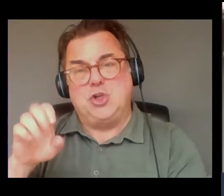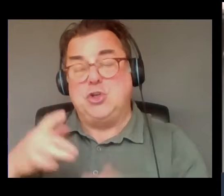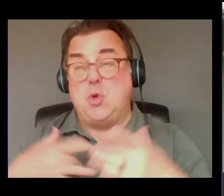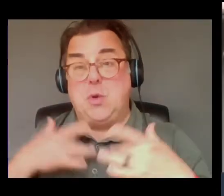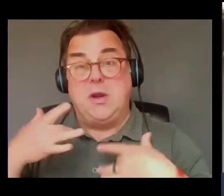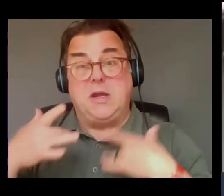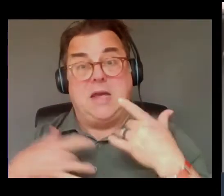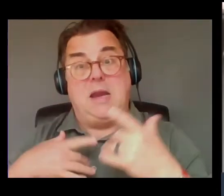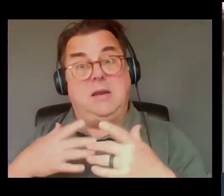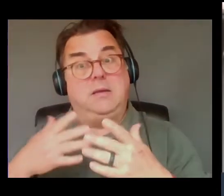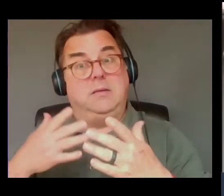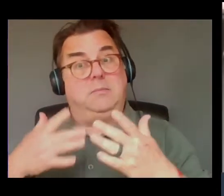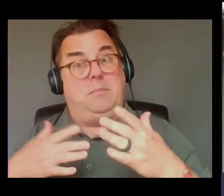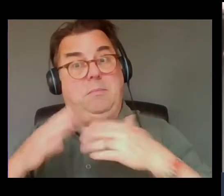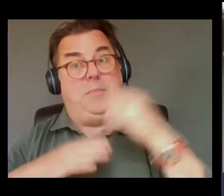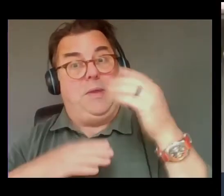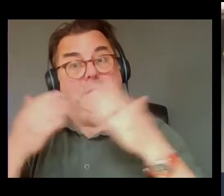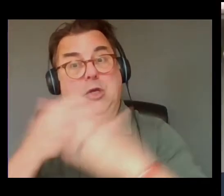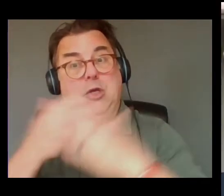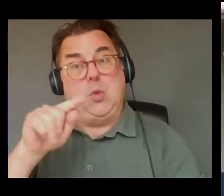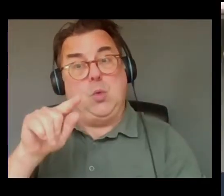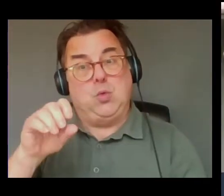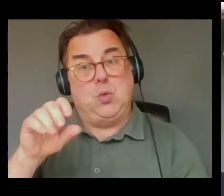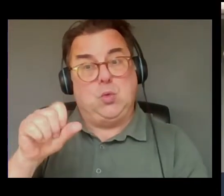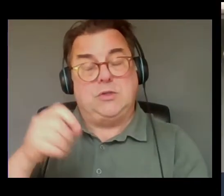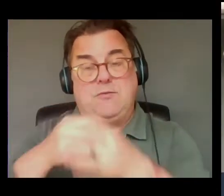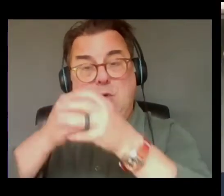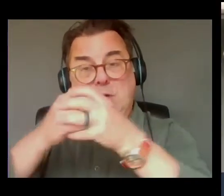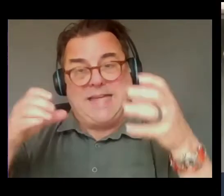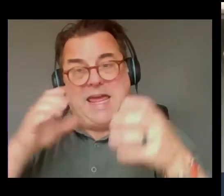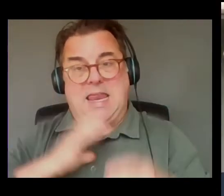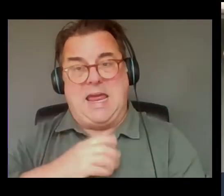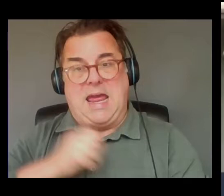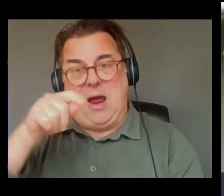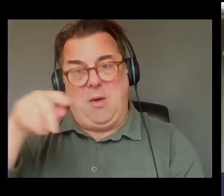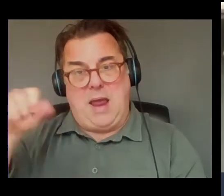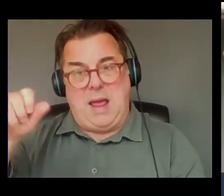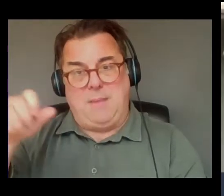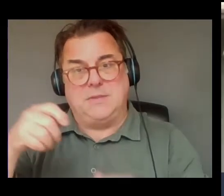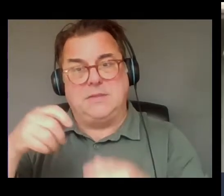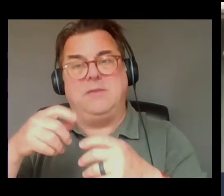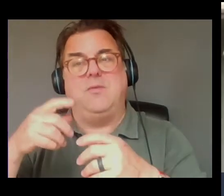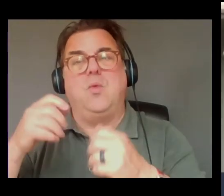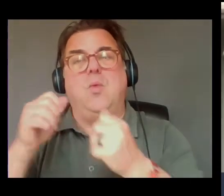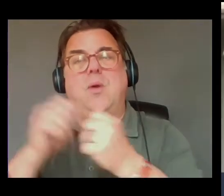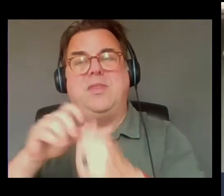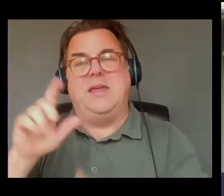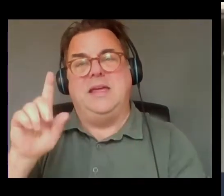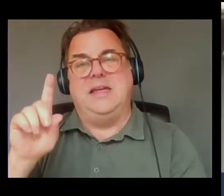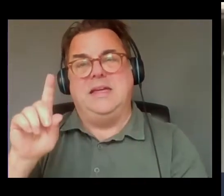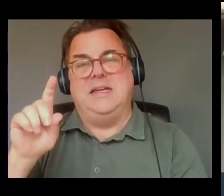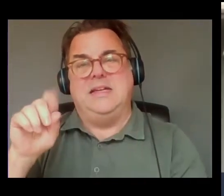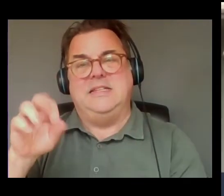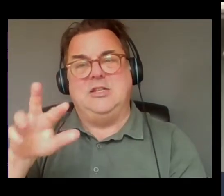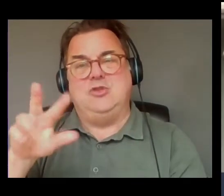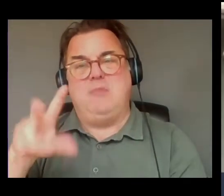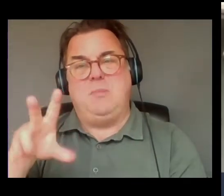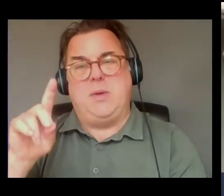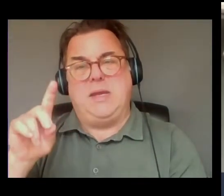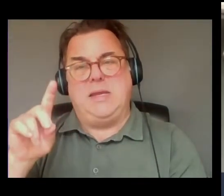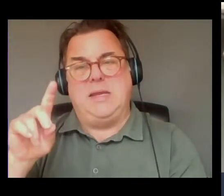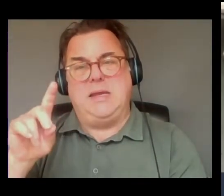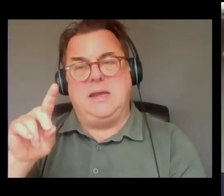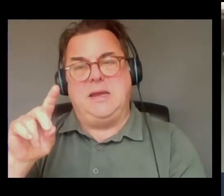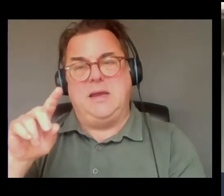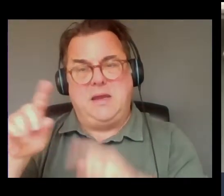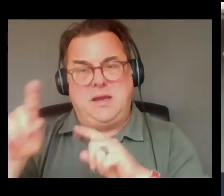here especially for scaling these applications and distributed computing. And so that's how we got